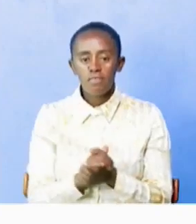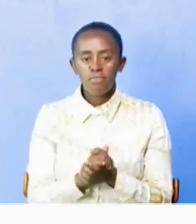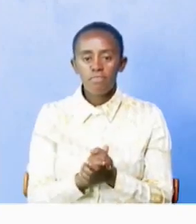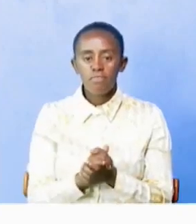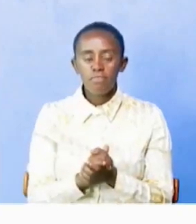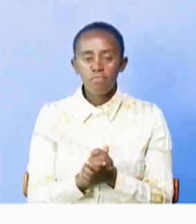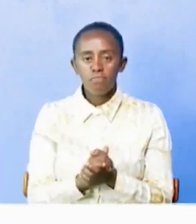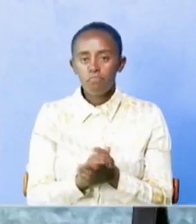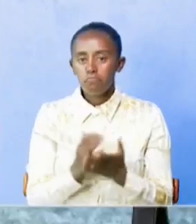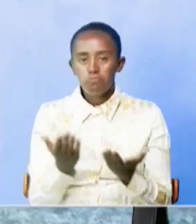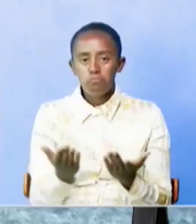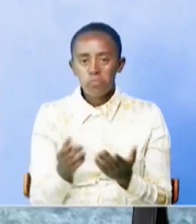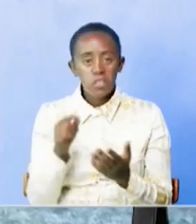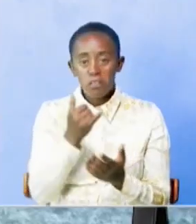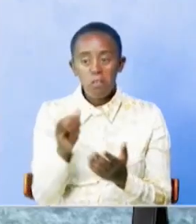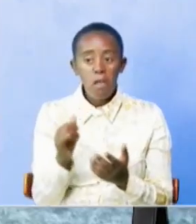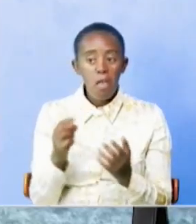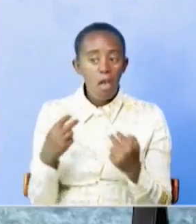They have not arrived yet.